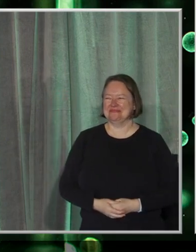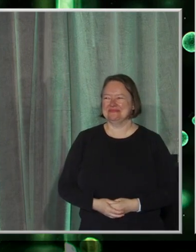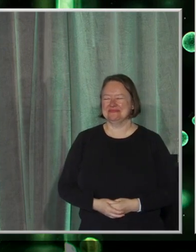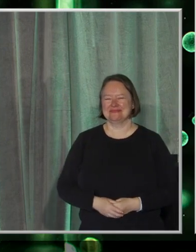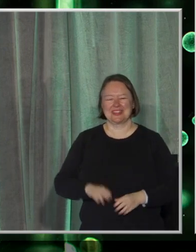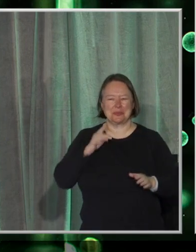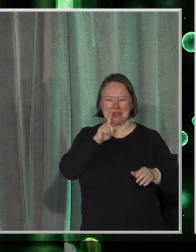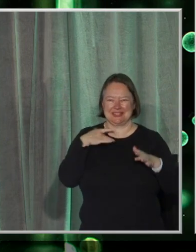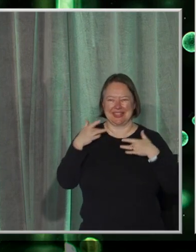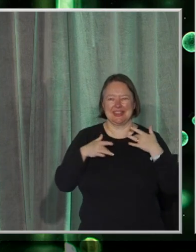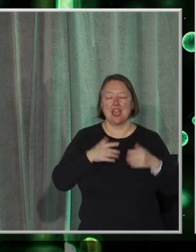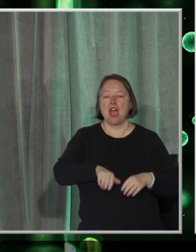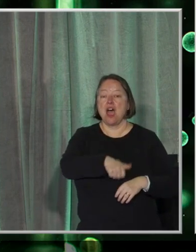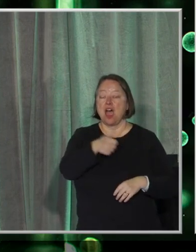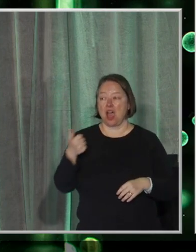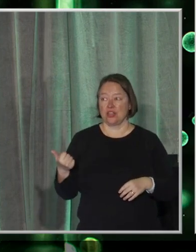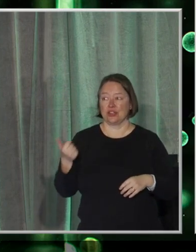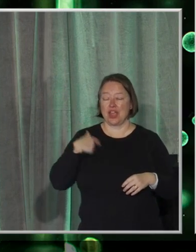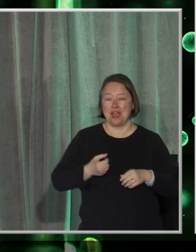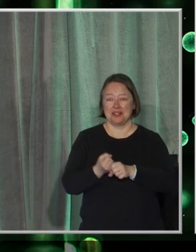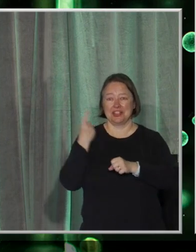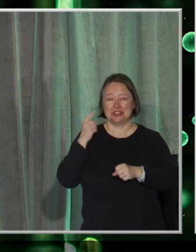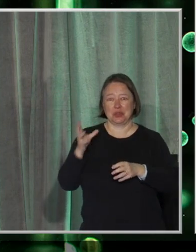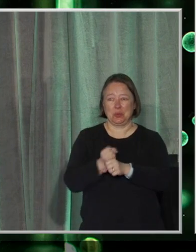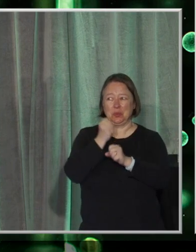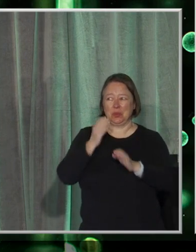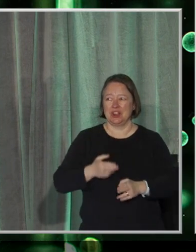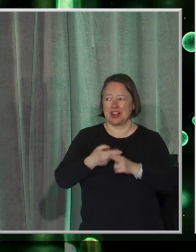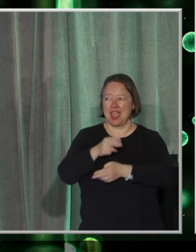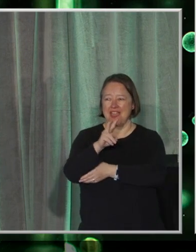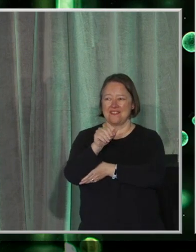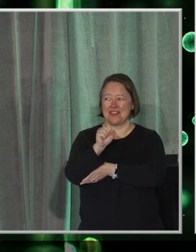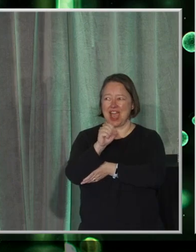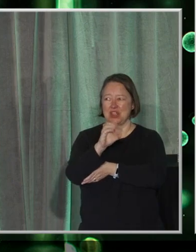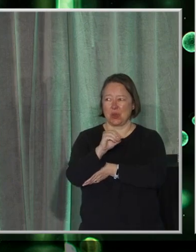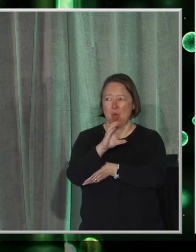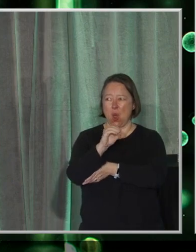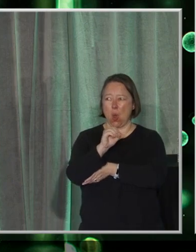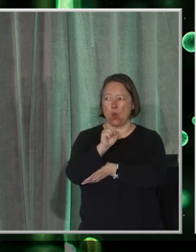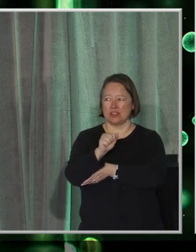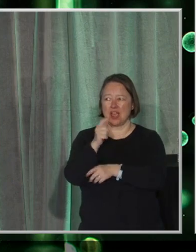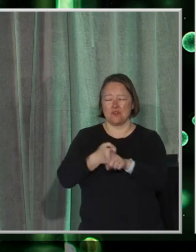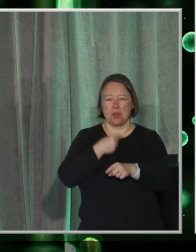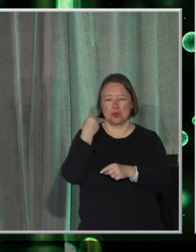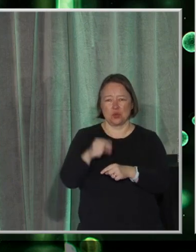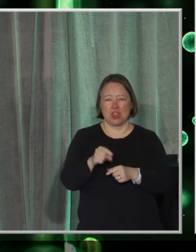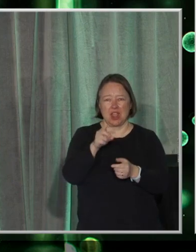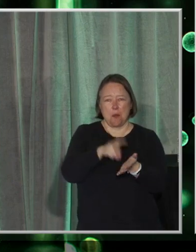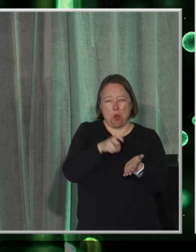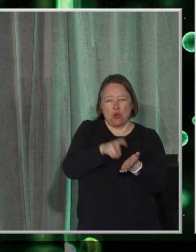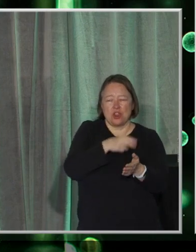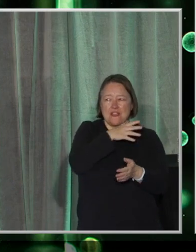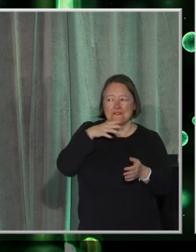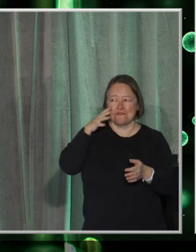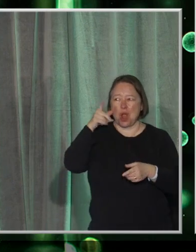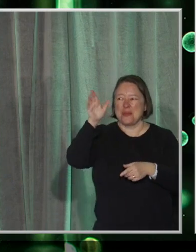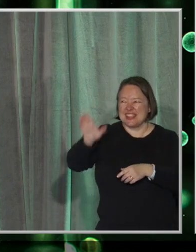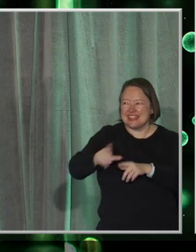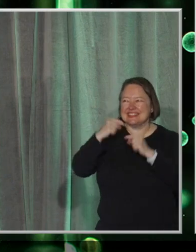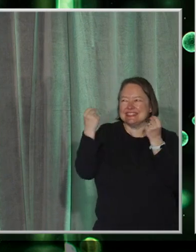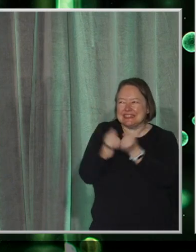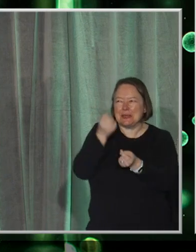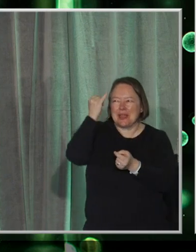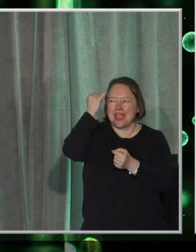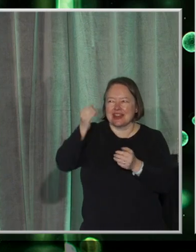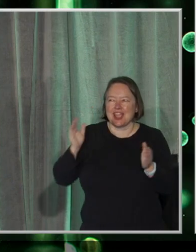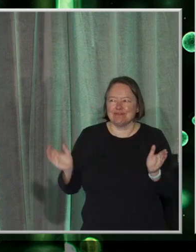Very exciting. Another of last year's winners, Vasco Casca from Green Poultry Farm, has championed his team's ideas